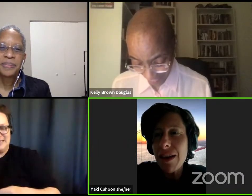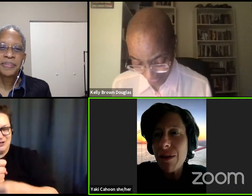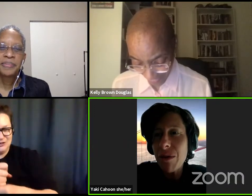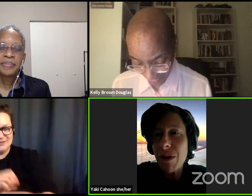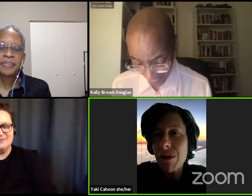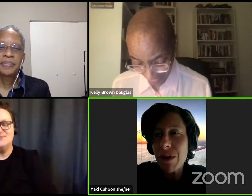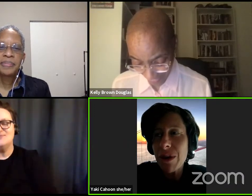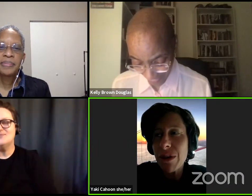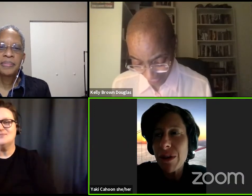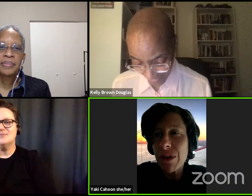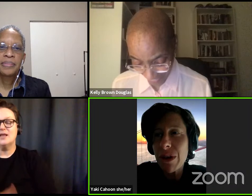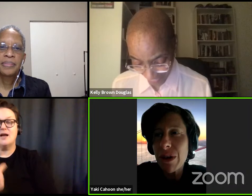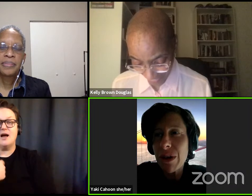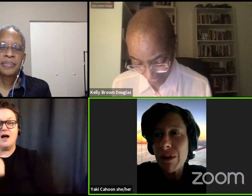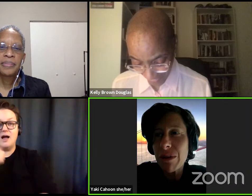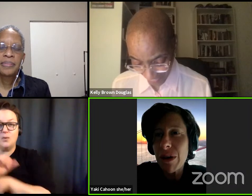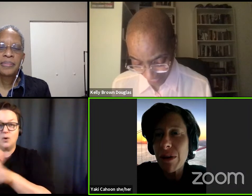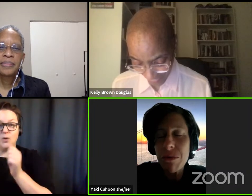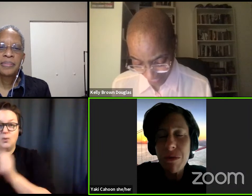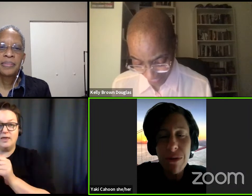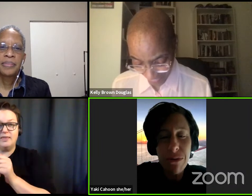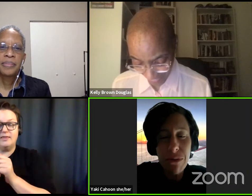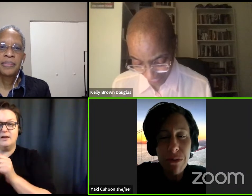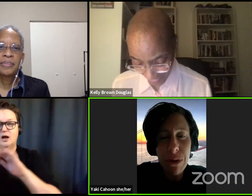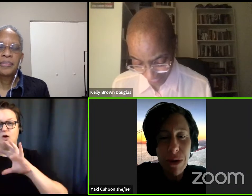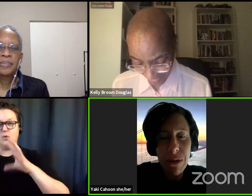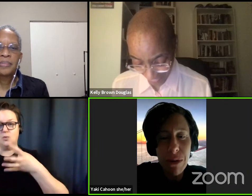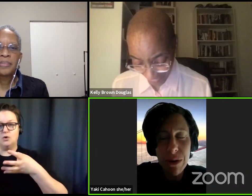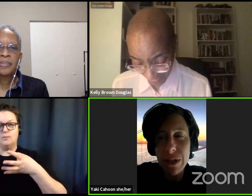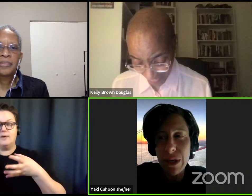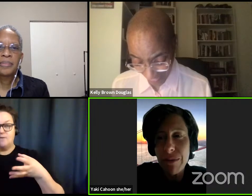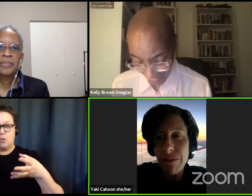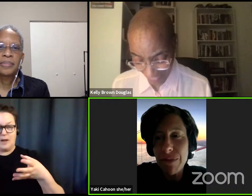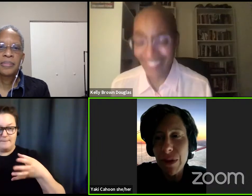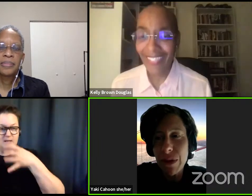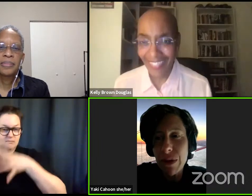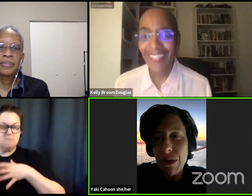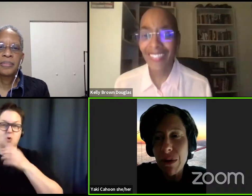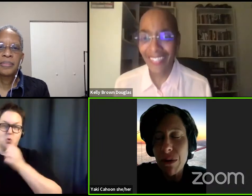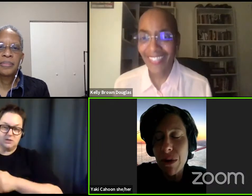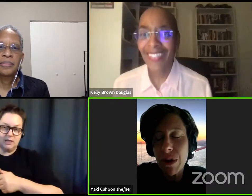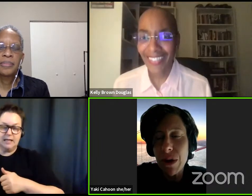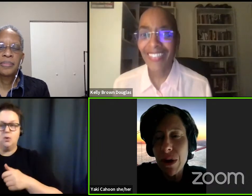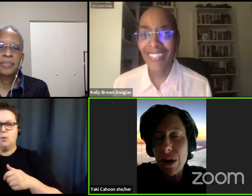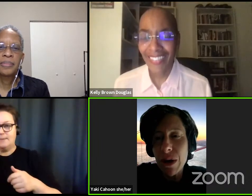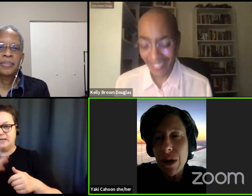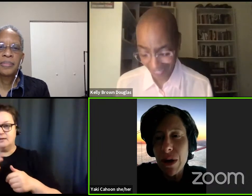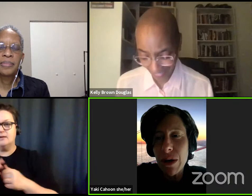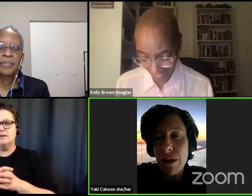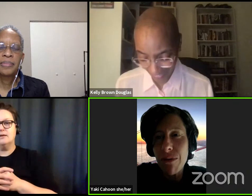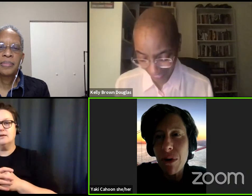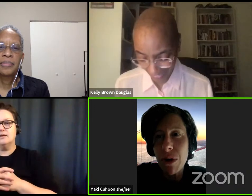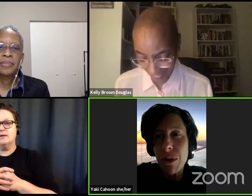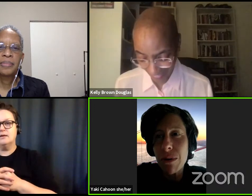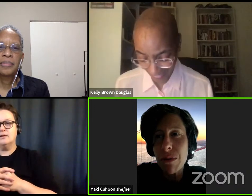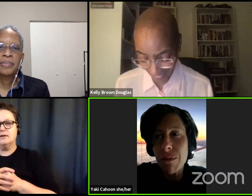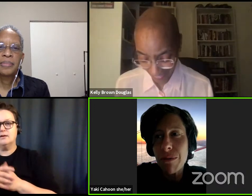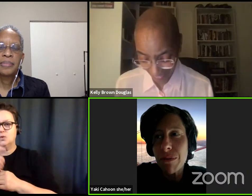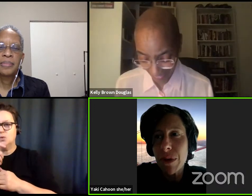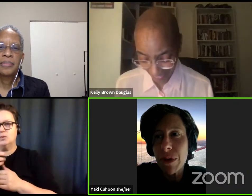I work with a group of women mostly who,